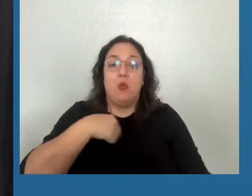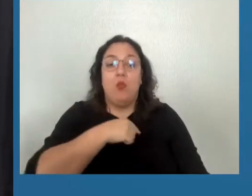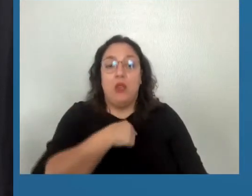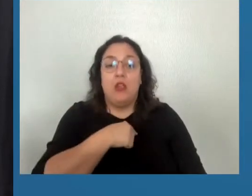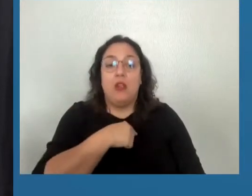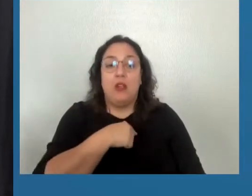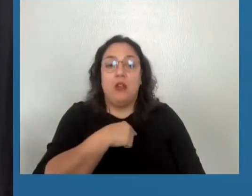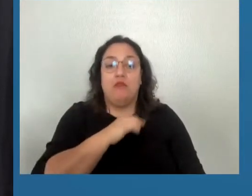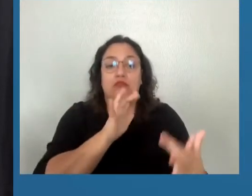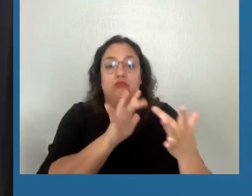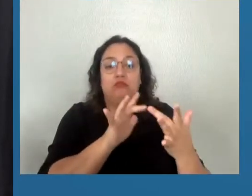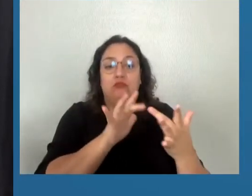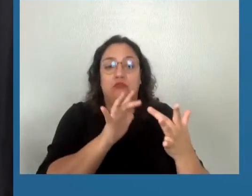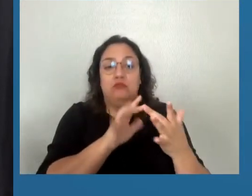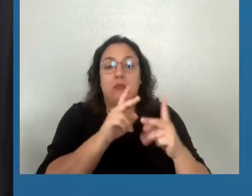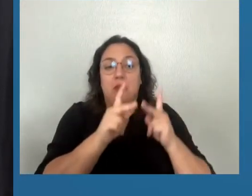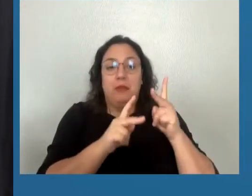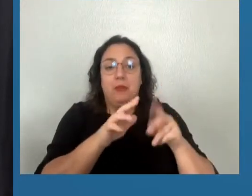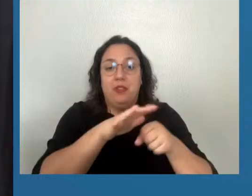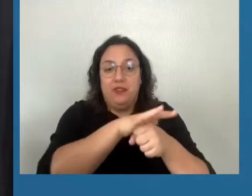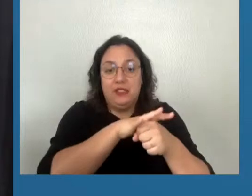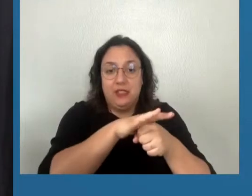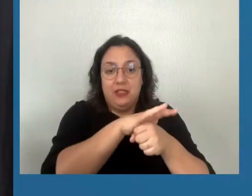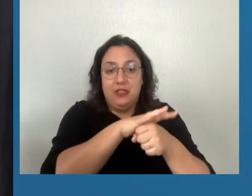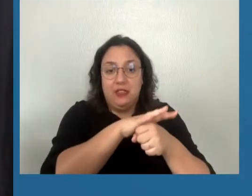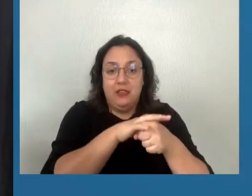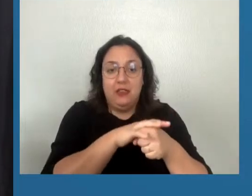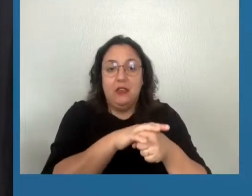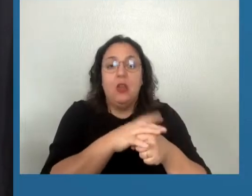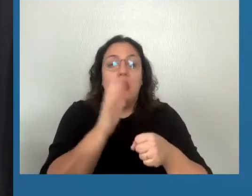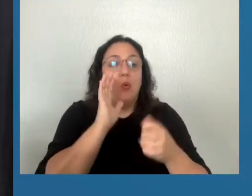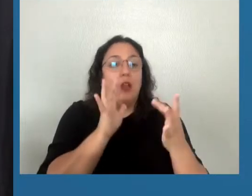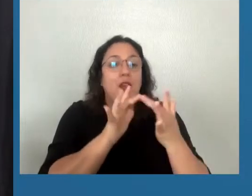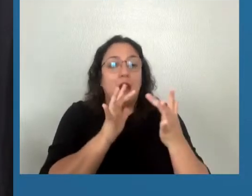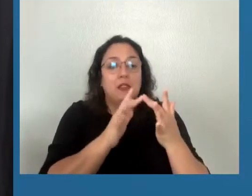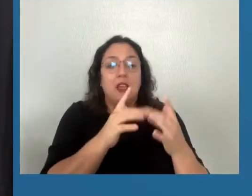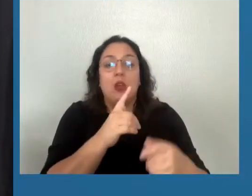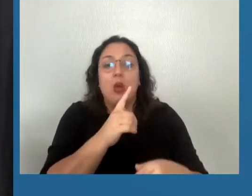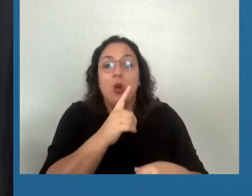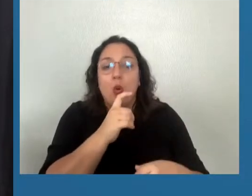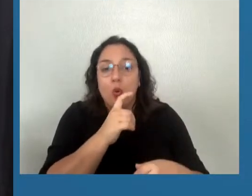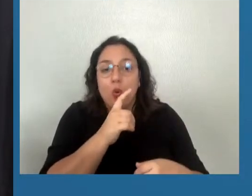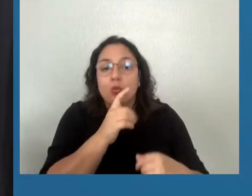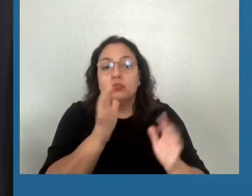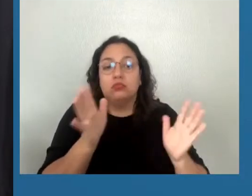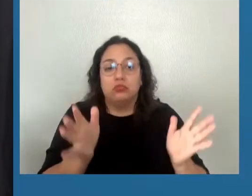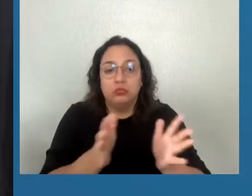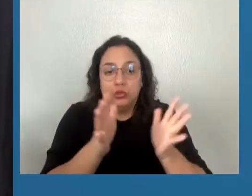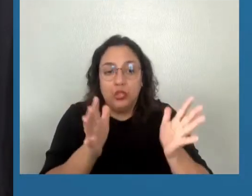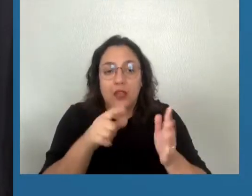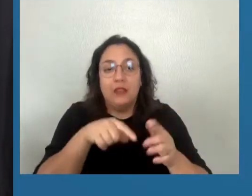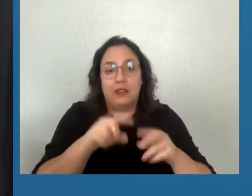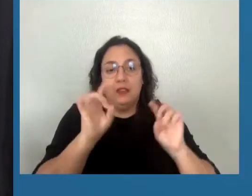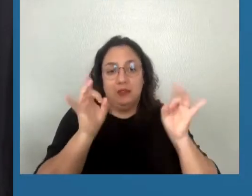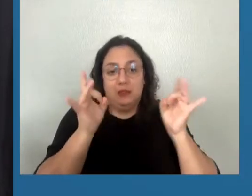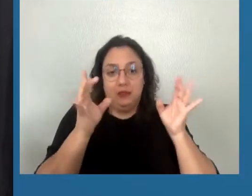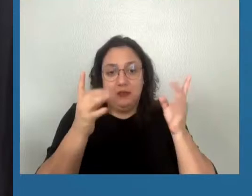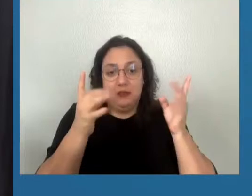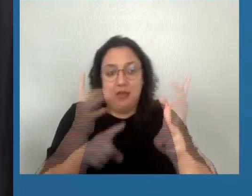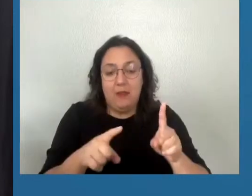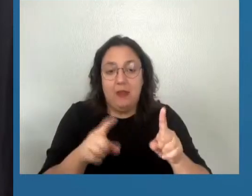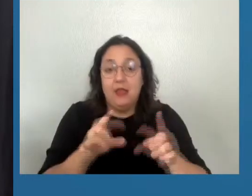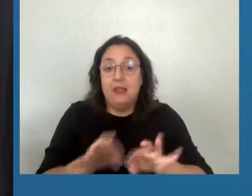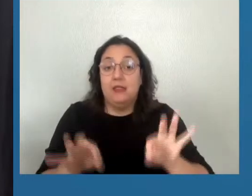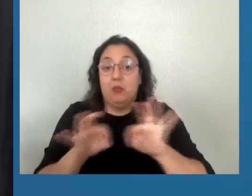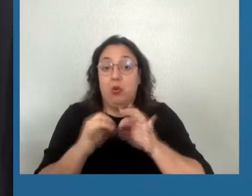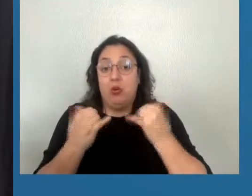the people who are driving this illegal strike, as the governor has indicated. What is important for us is right now, as the governor says, 9 out